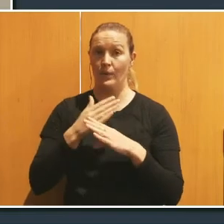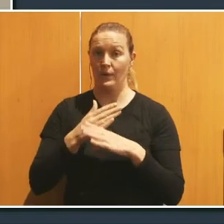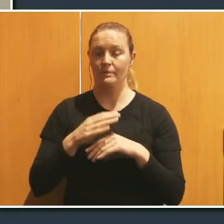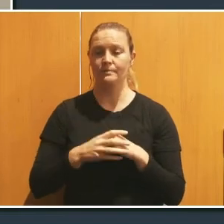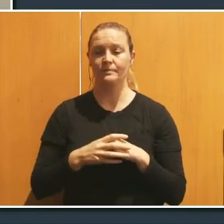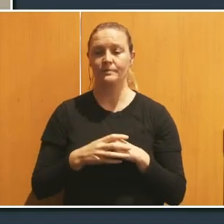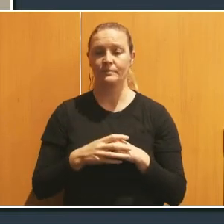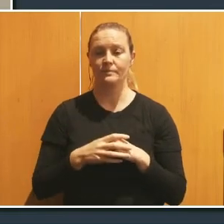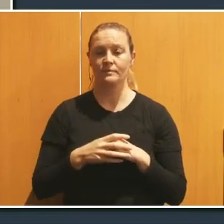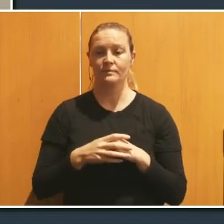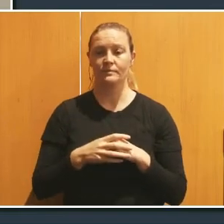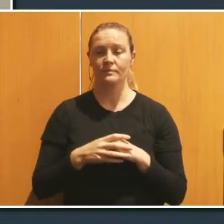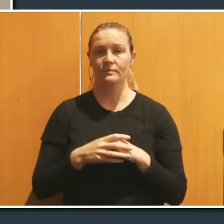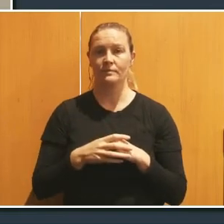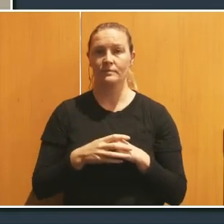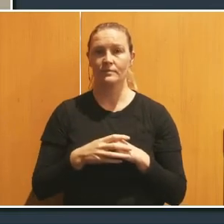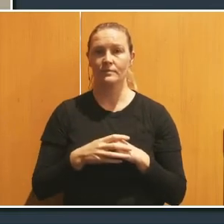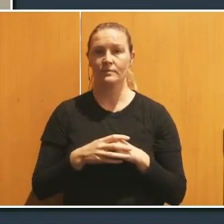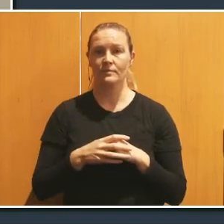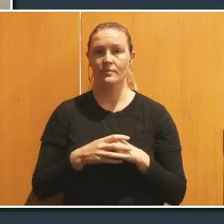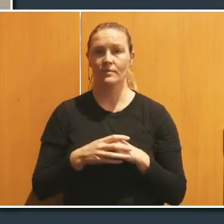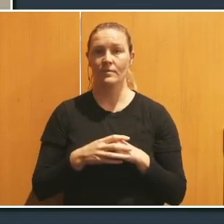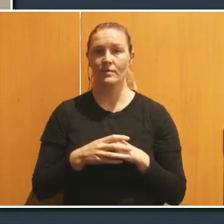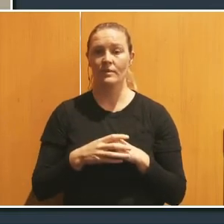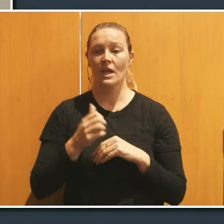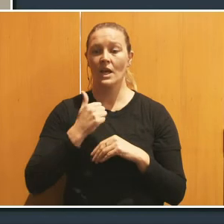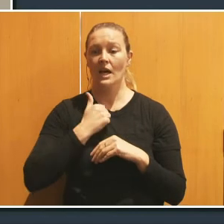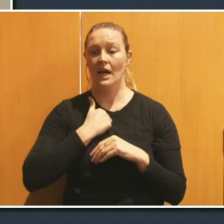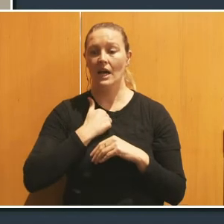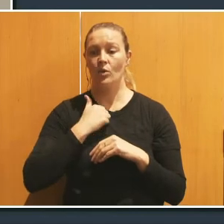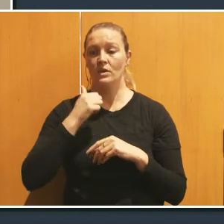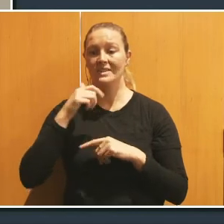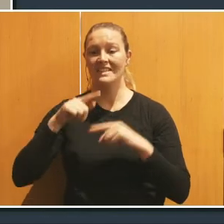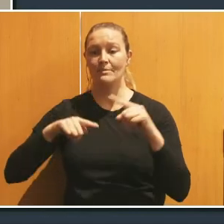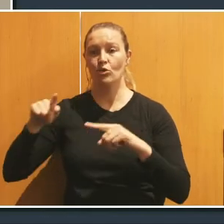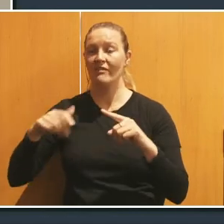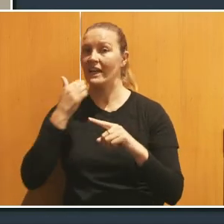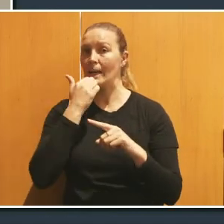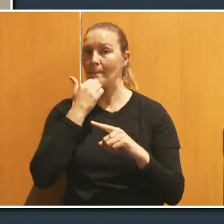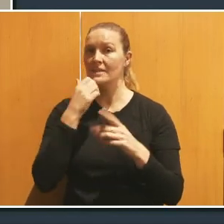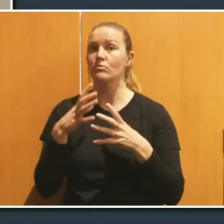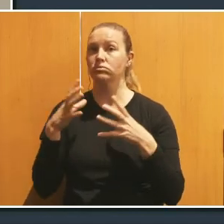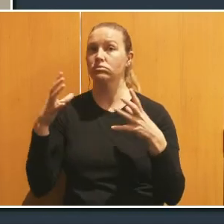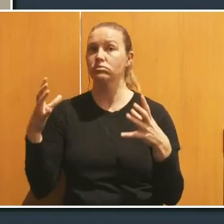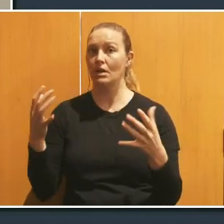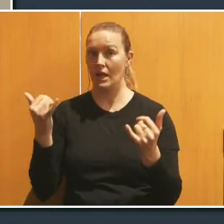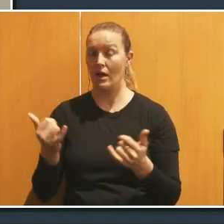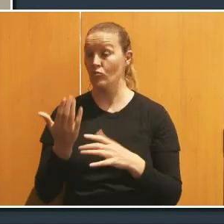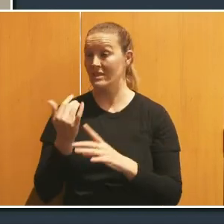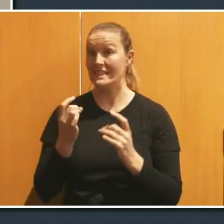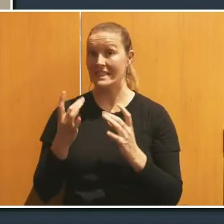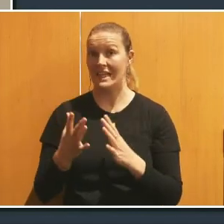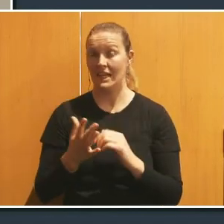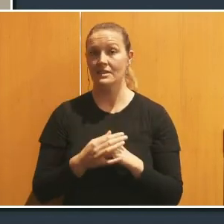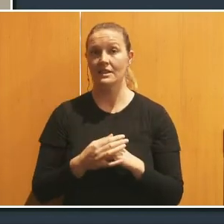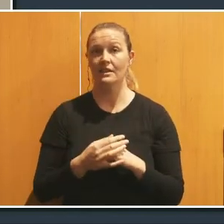huge increase in our demographic numbers coming. It's only just started, and we won't